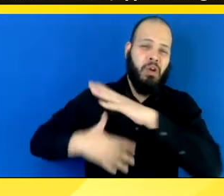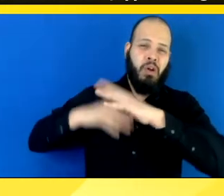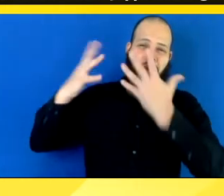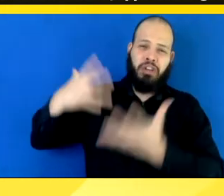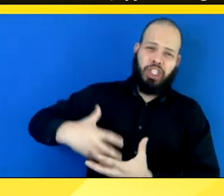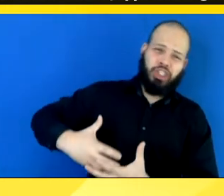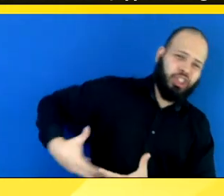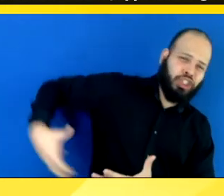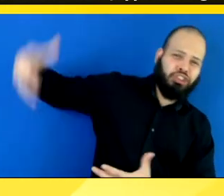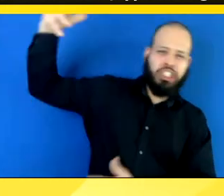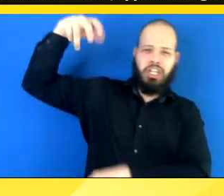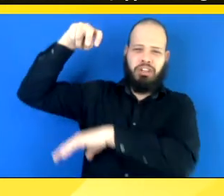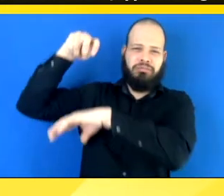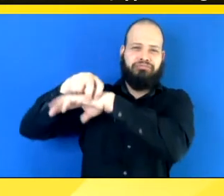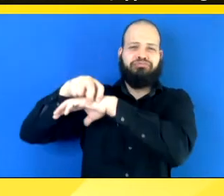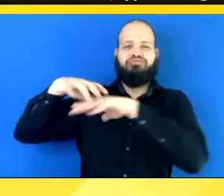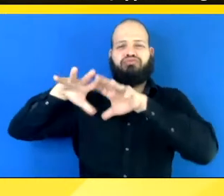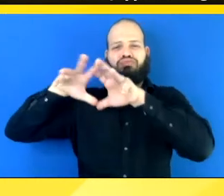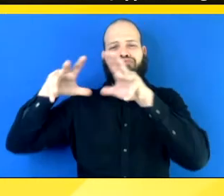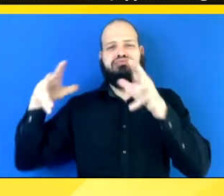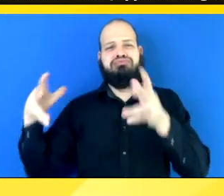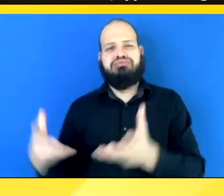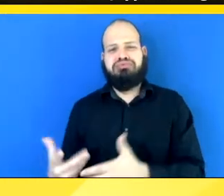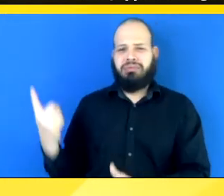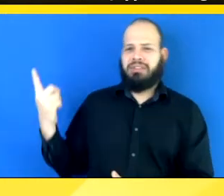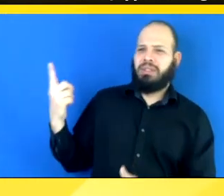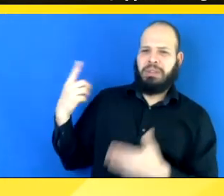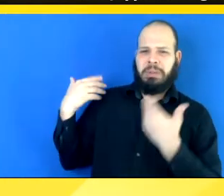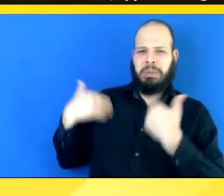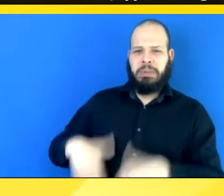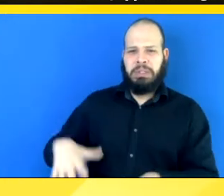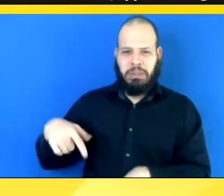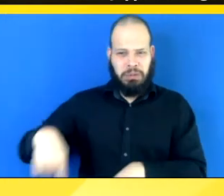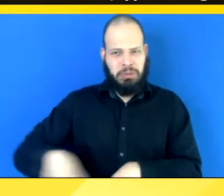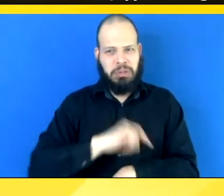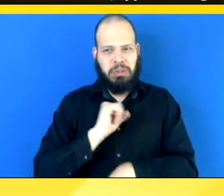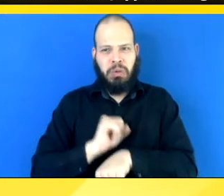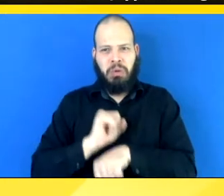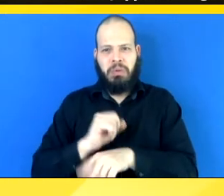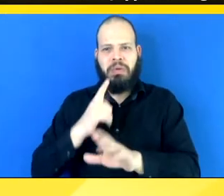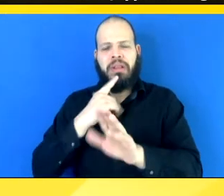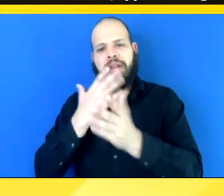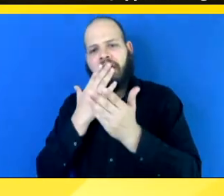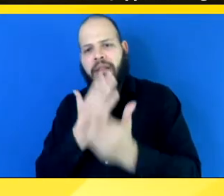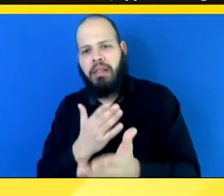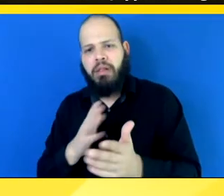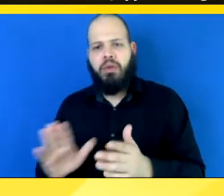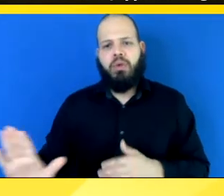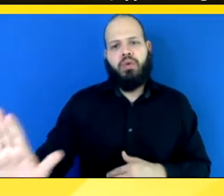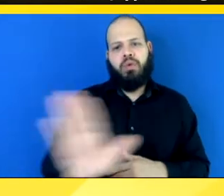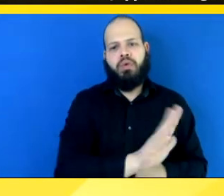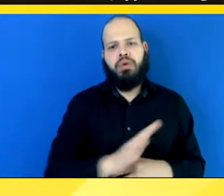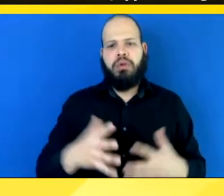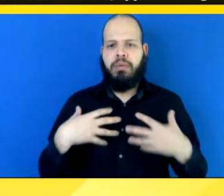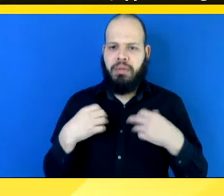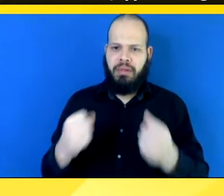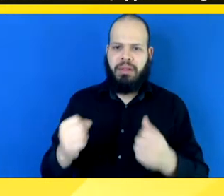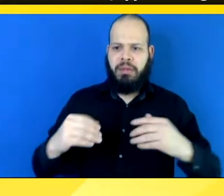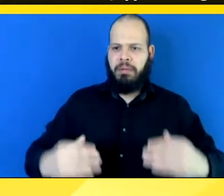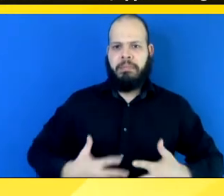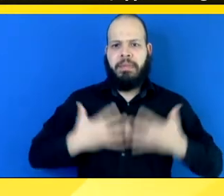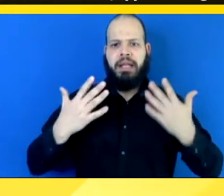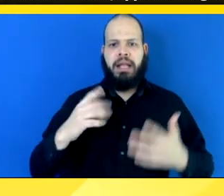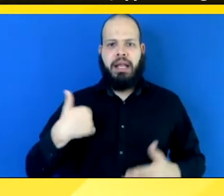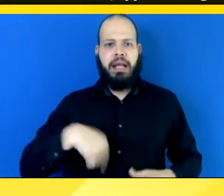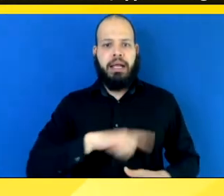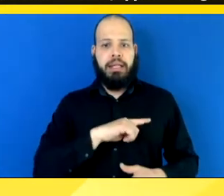this good fight. Your bravery and your persistence are inspiring our entire labor movement. We love you, we admire you,